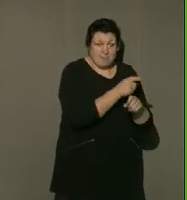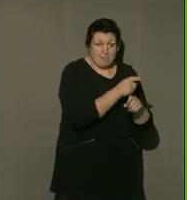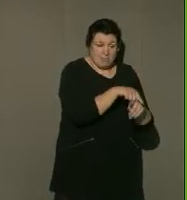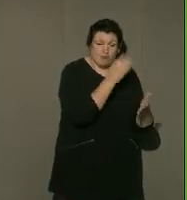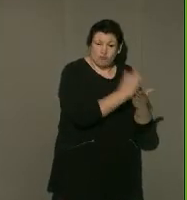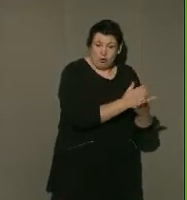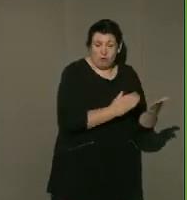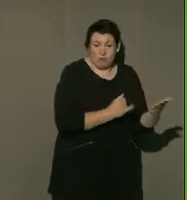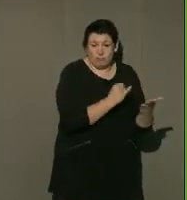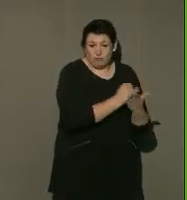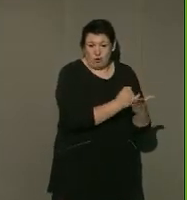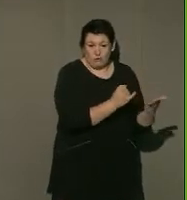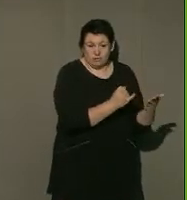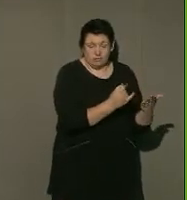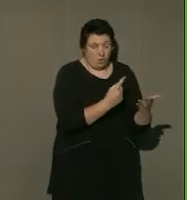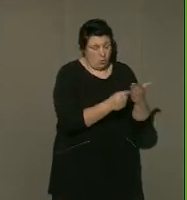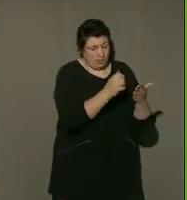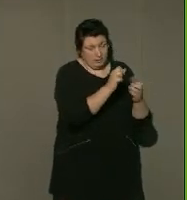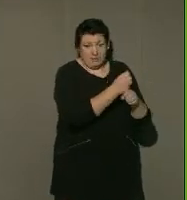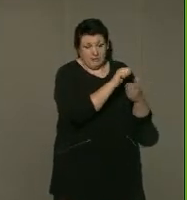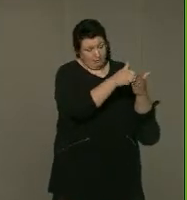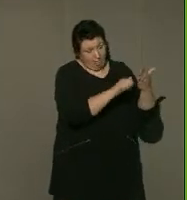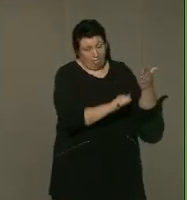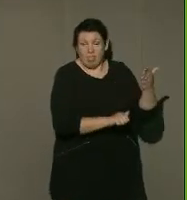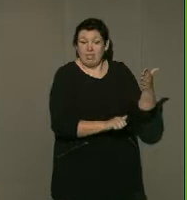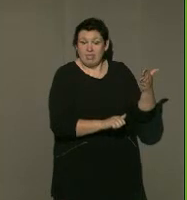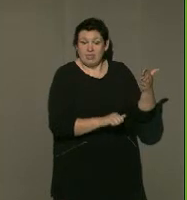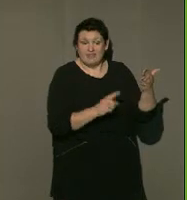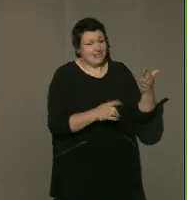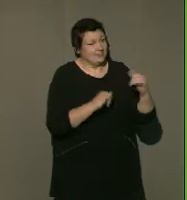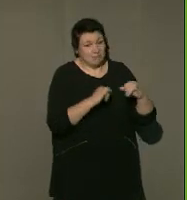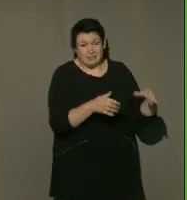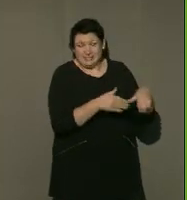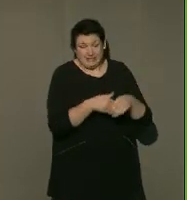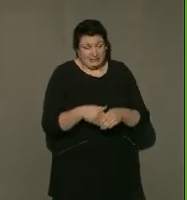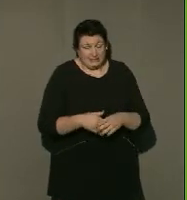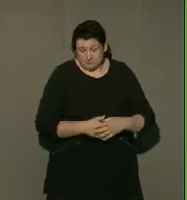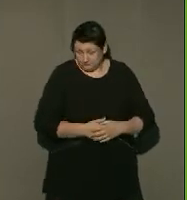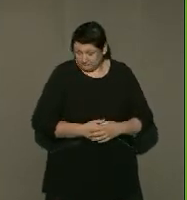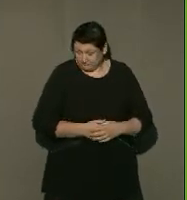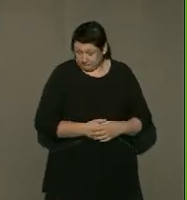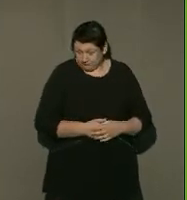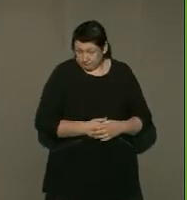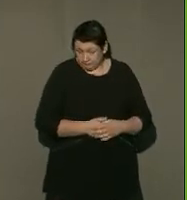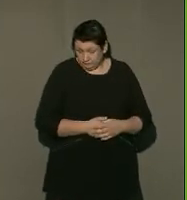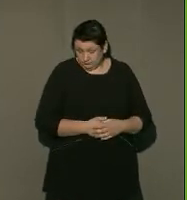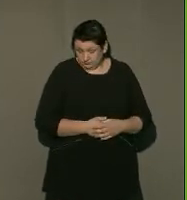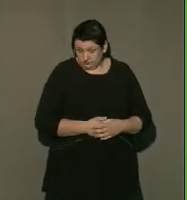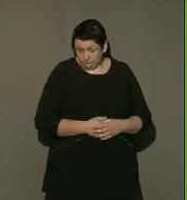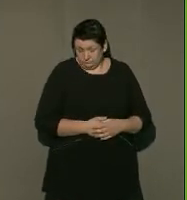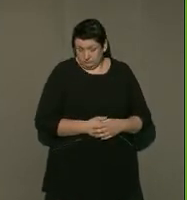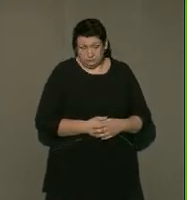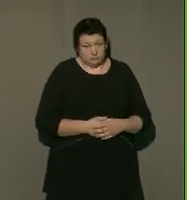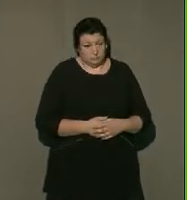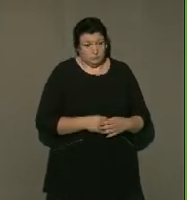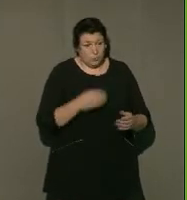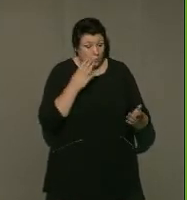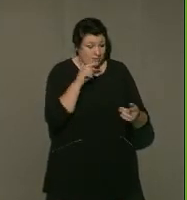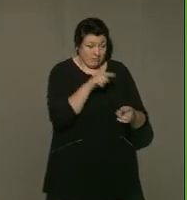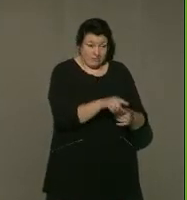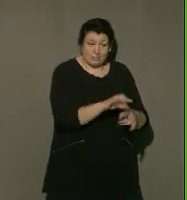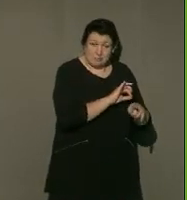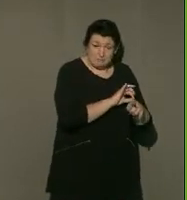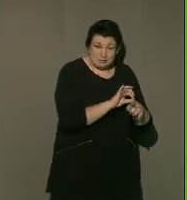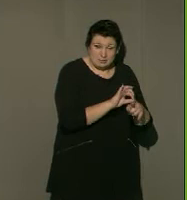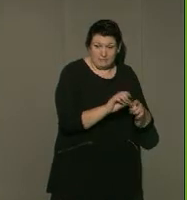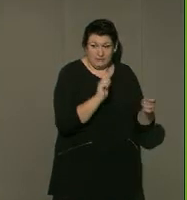It extended the text of it. That is misleading. When it comes to this particular one, we had, of